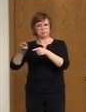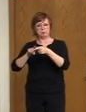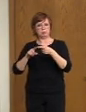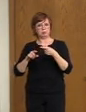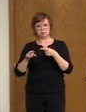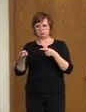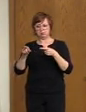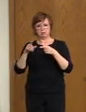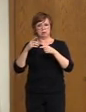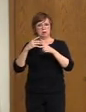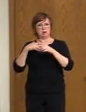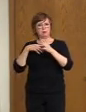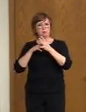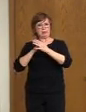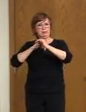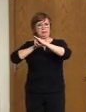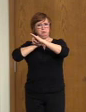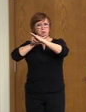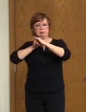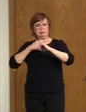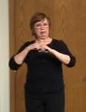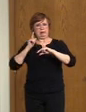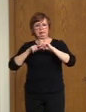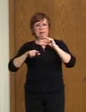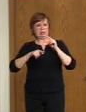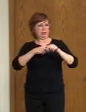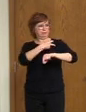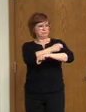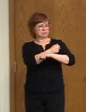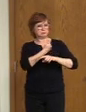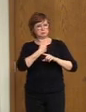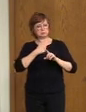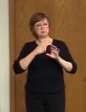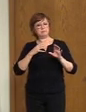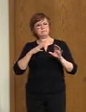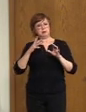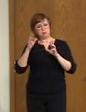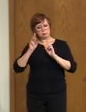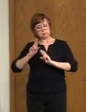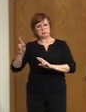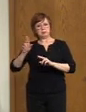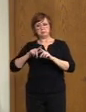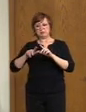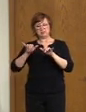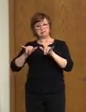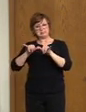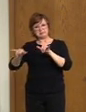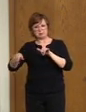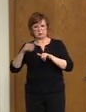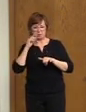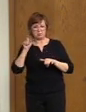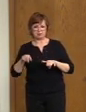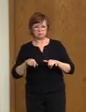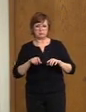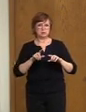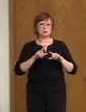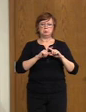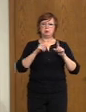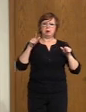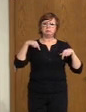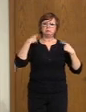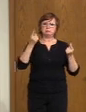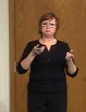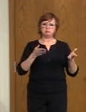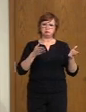those are the realities, even with the vaccination program that's highly effective. So I think the same principles would apply to the COVID vaccine. But